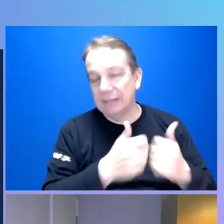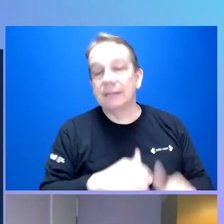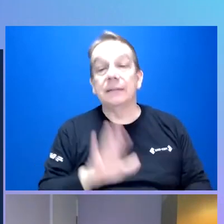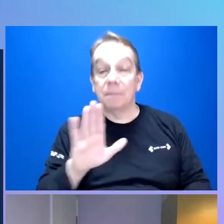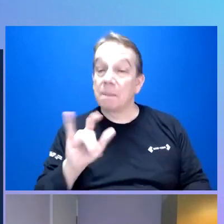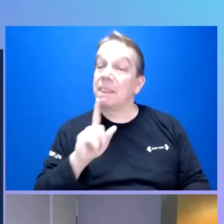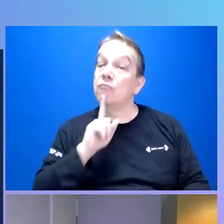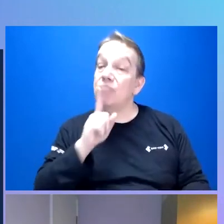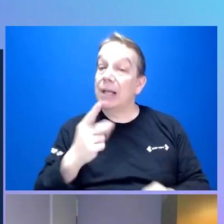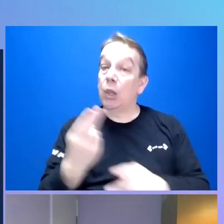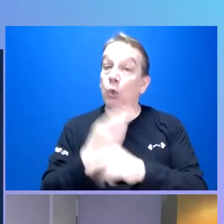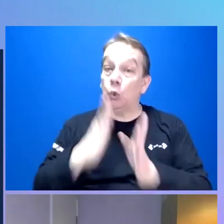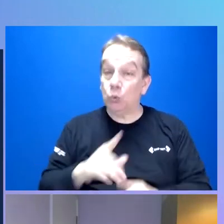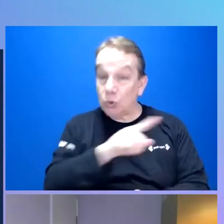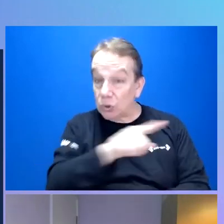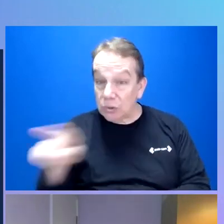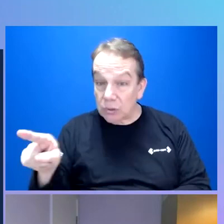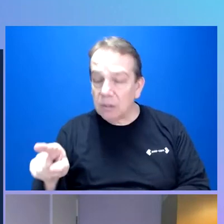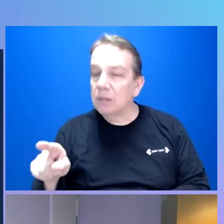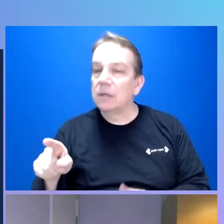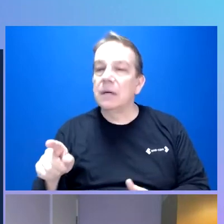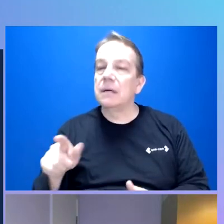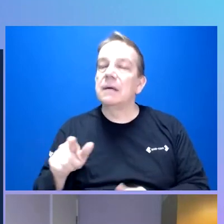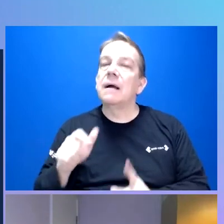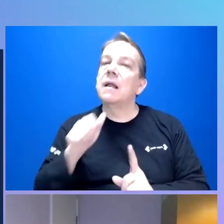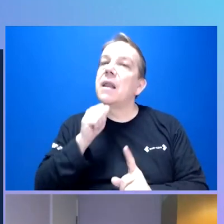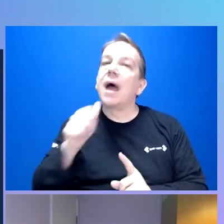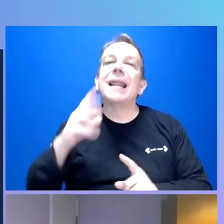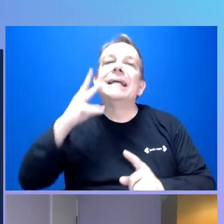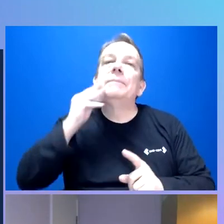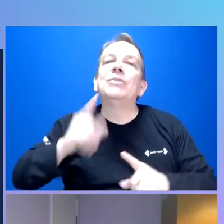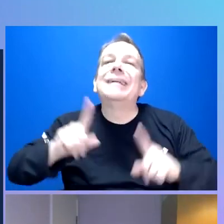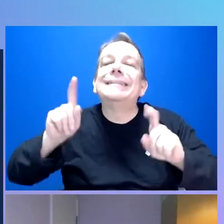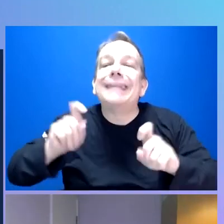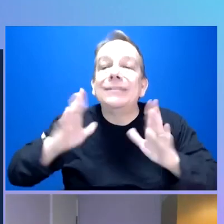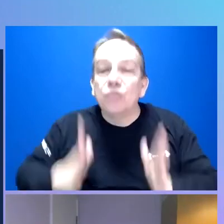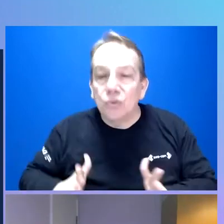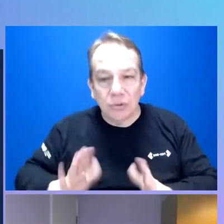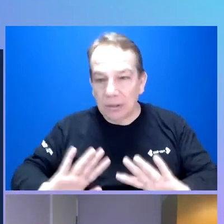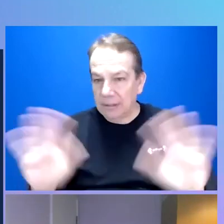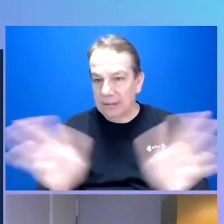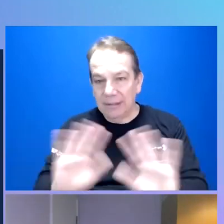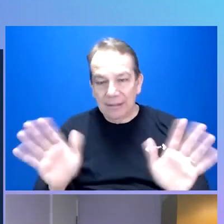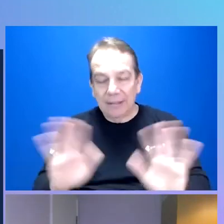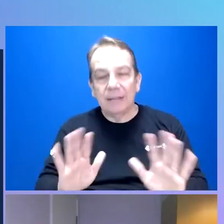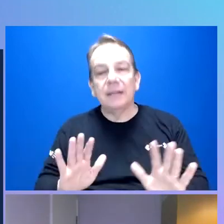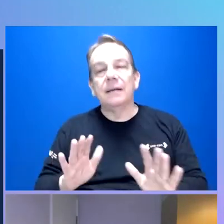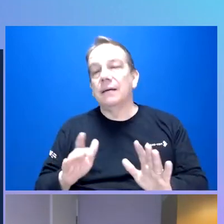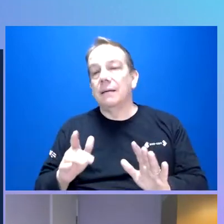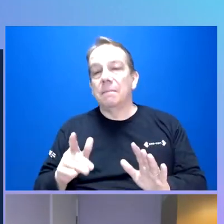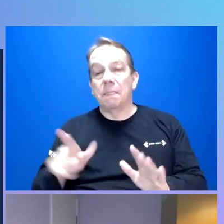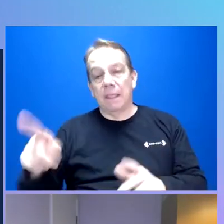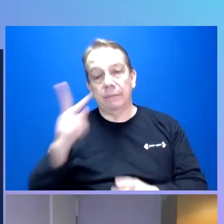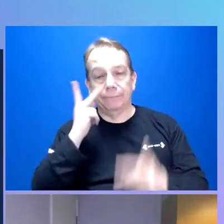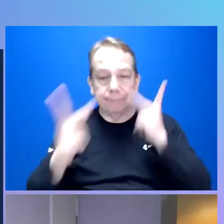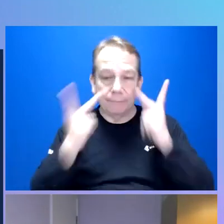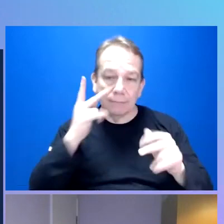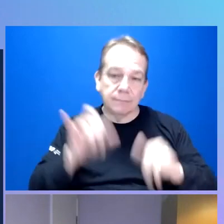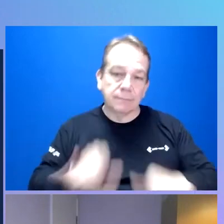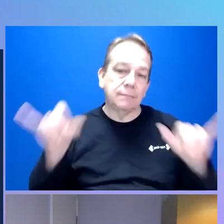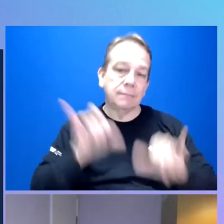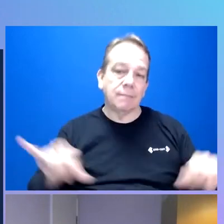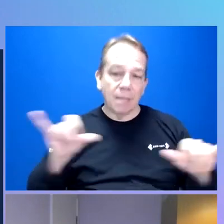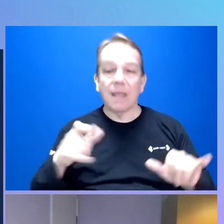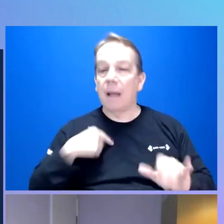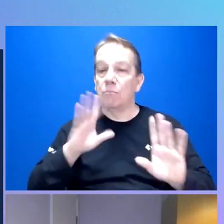real users, then the participants aren't experienced testers. Who may see the conversation as providing a